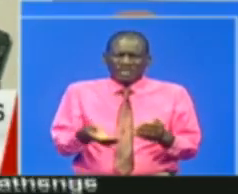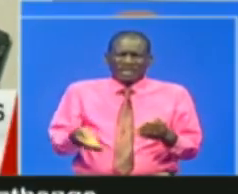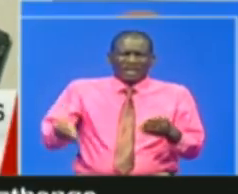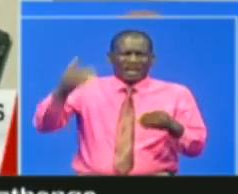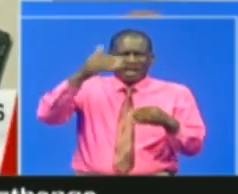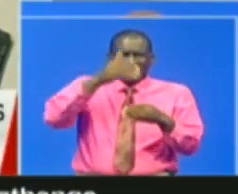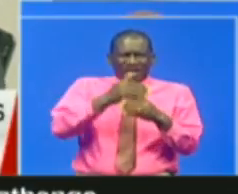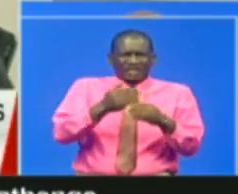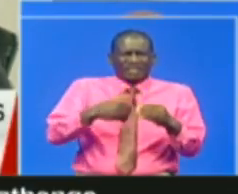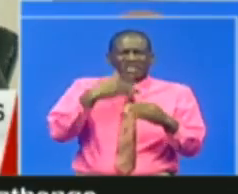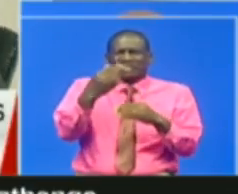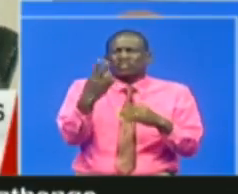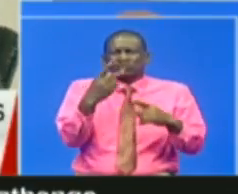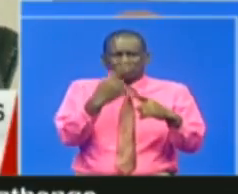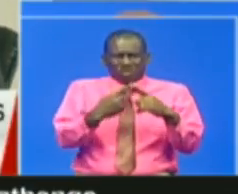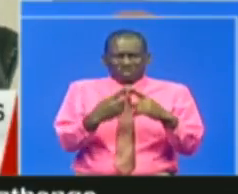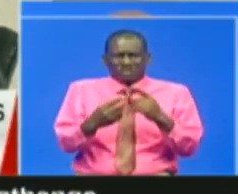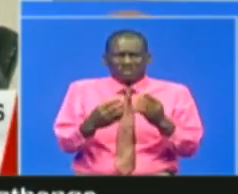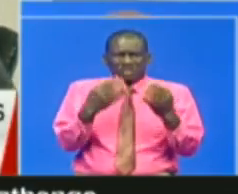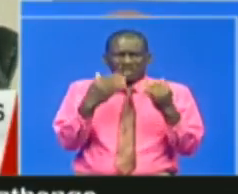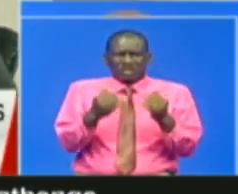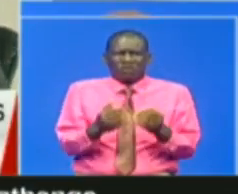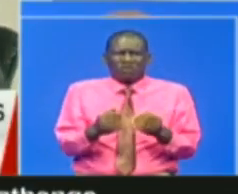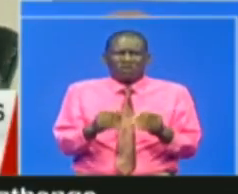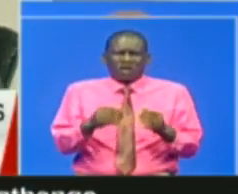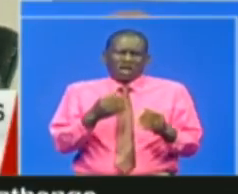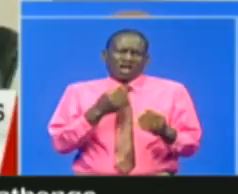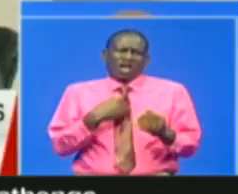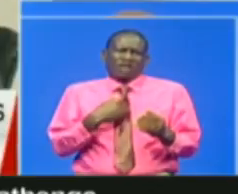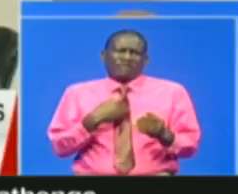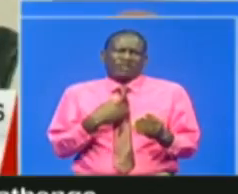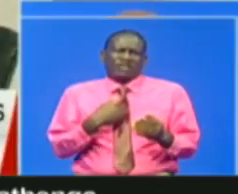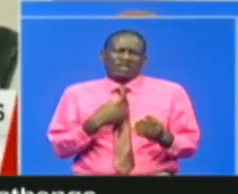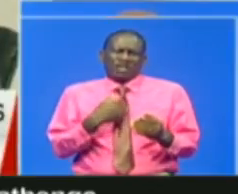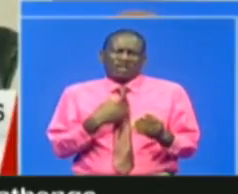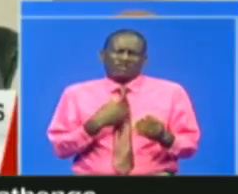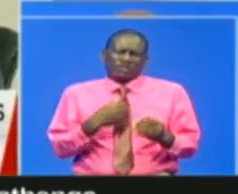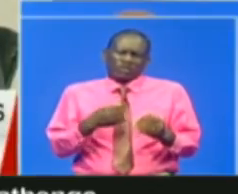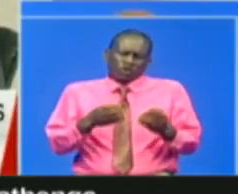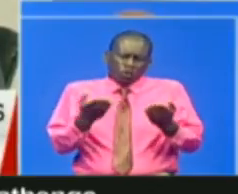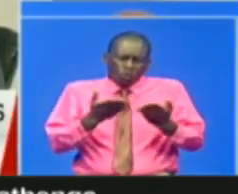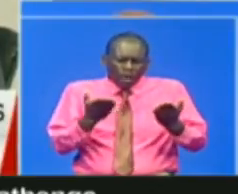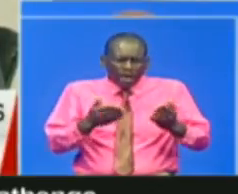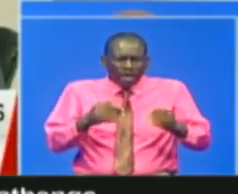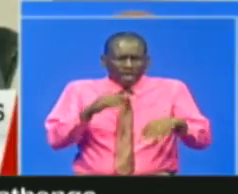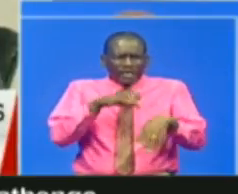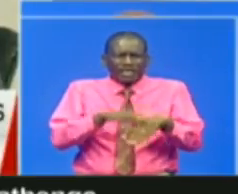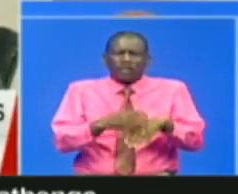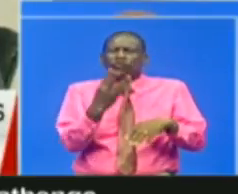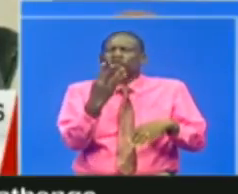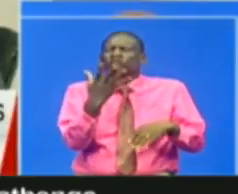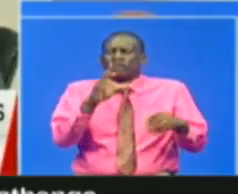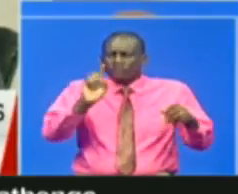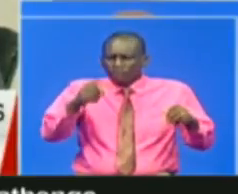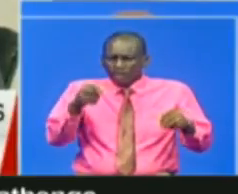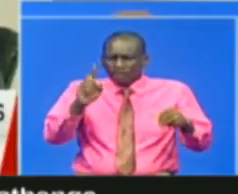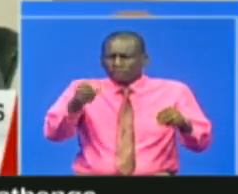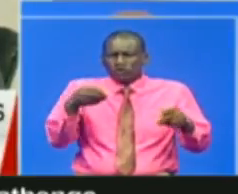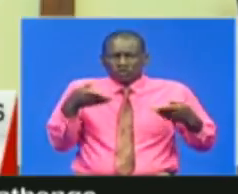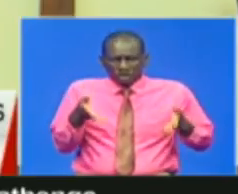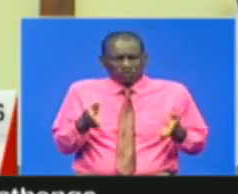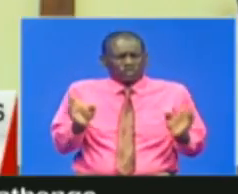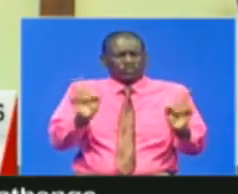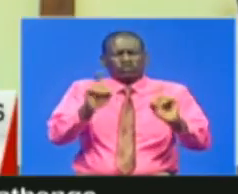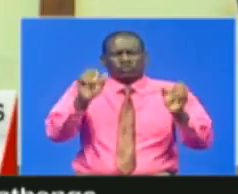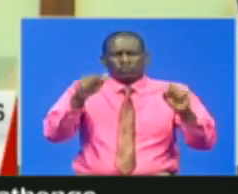next 2 years. And just having to get 45 million now, it will not be